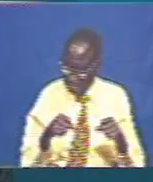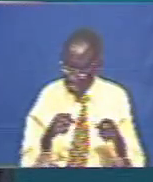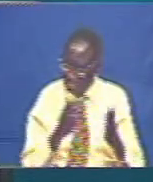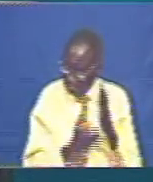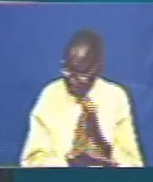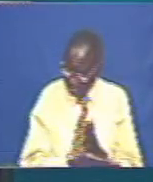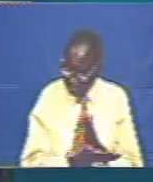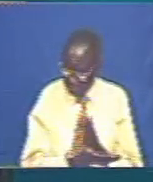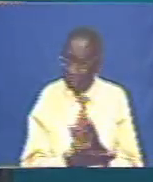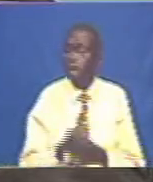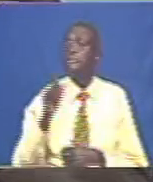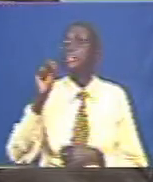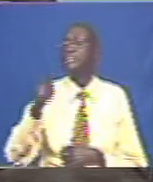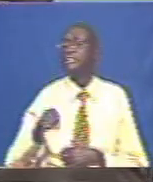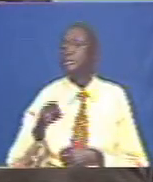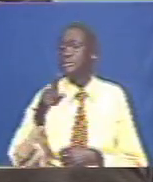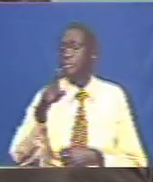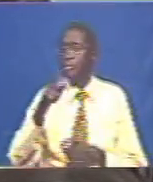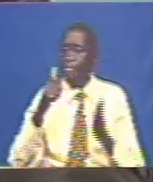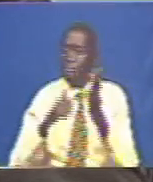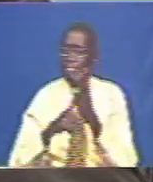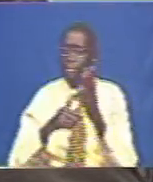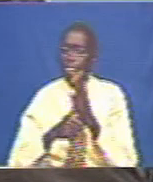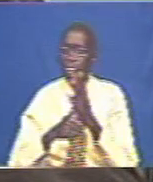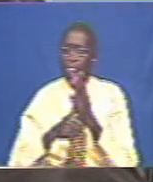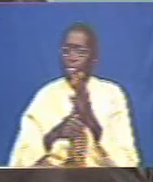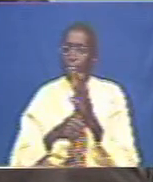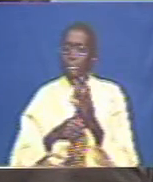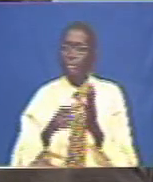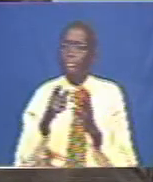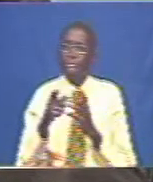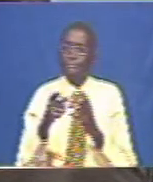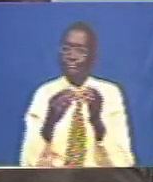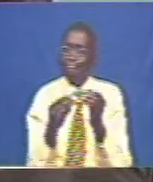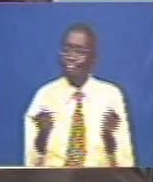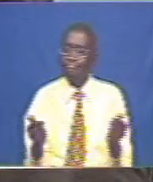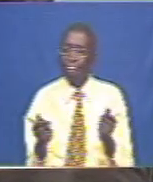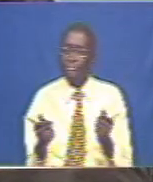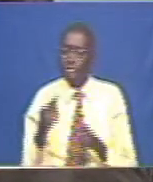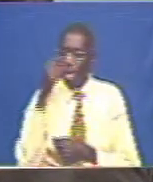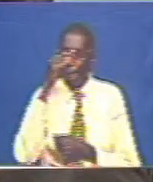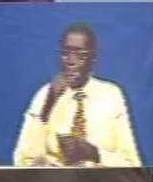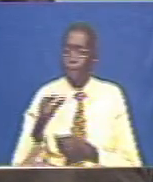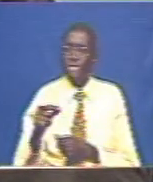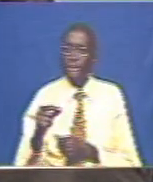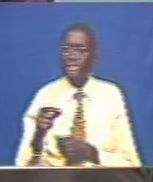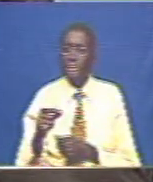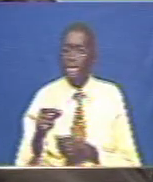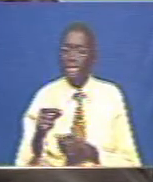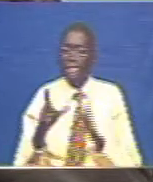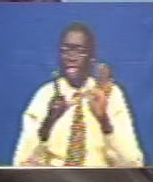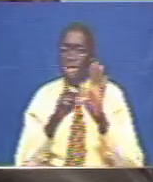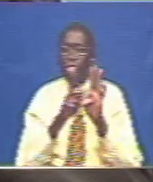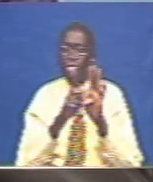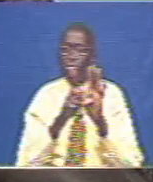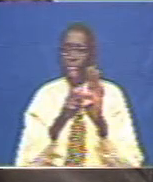me address one issue, which is not a big issue, but it's being resolved: policy and the legal framework.